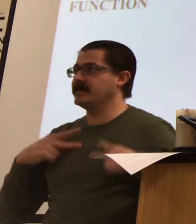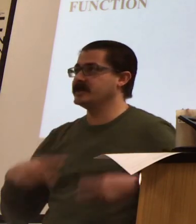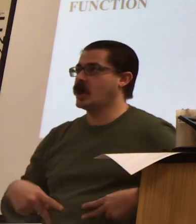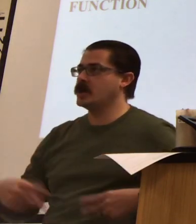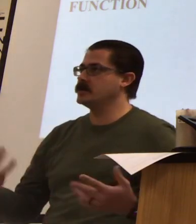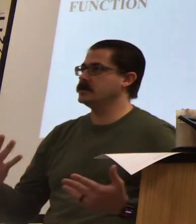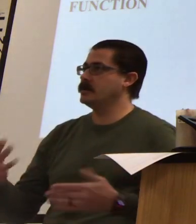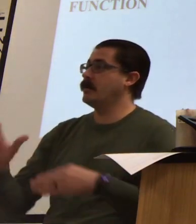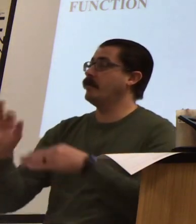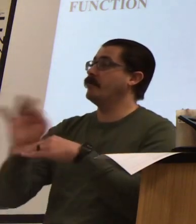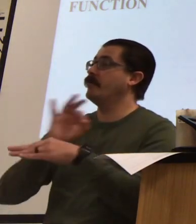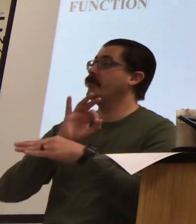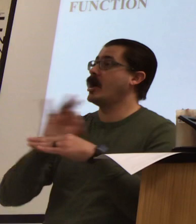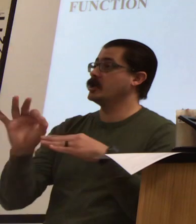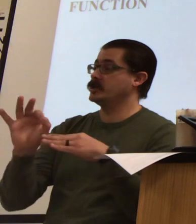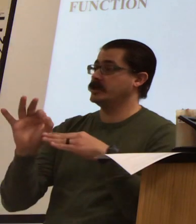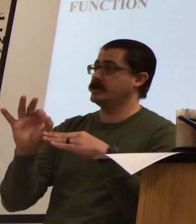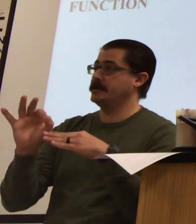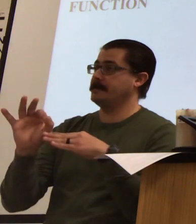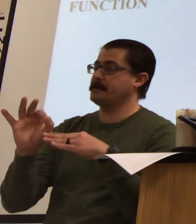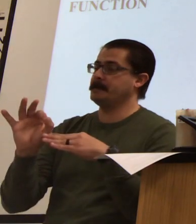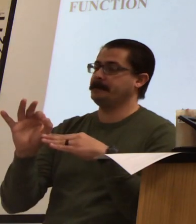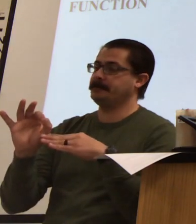Physiology is function.